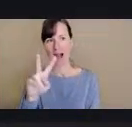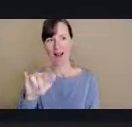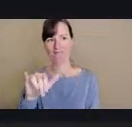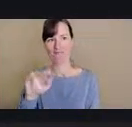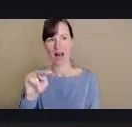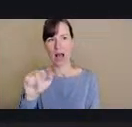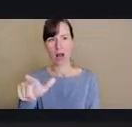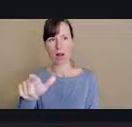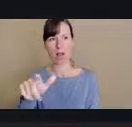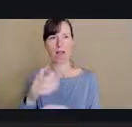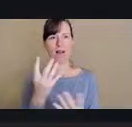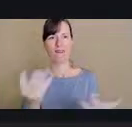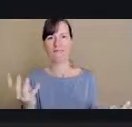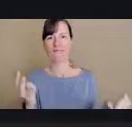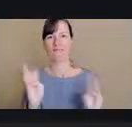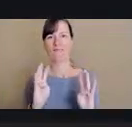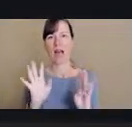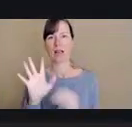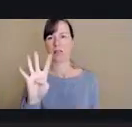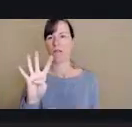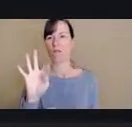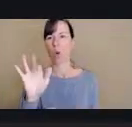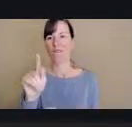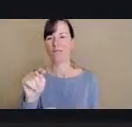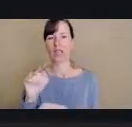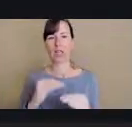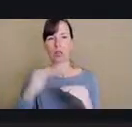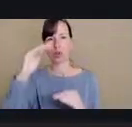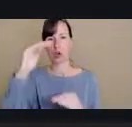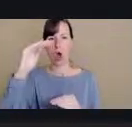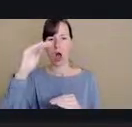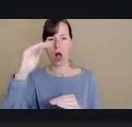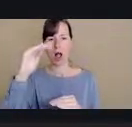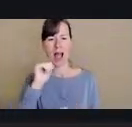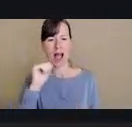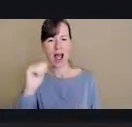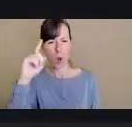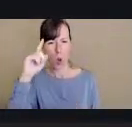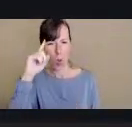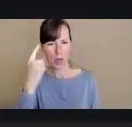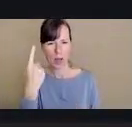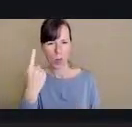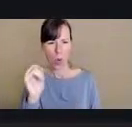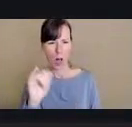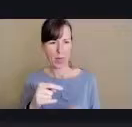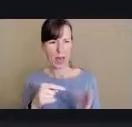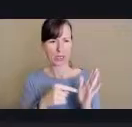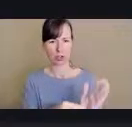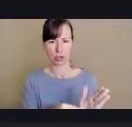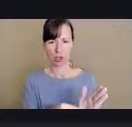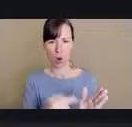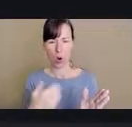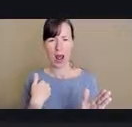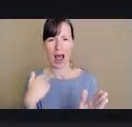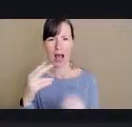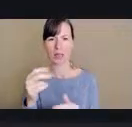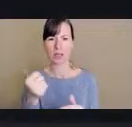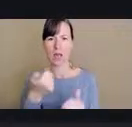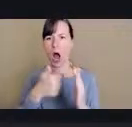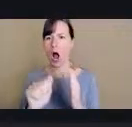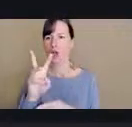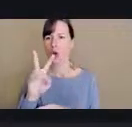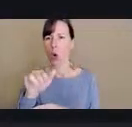I don't believe the one that's shown has an underwire at the bottom, giving a little bit more sturdiness to the